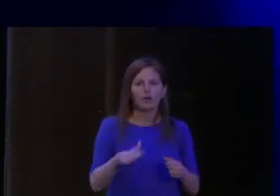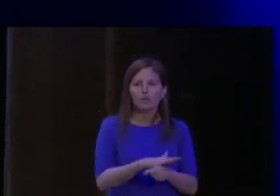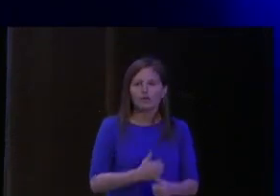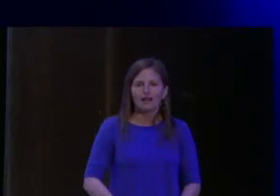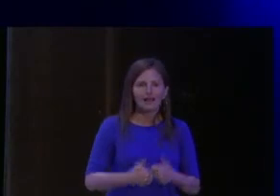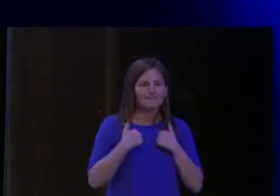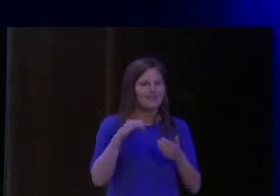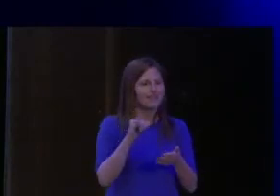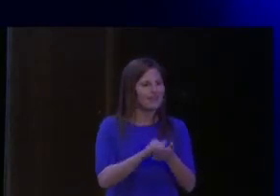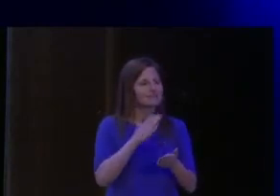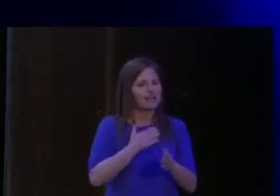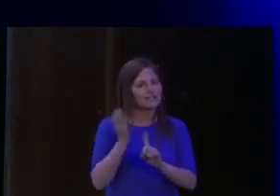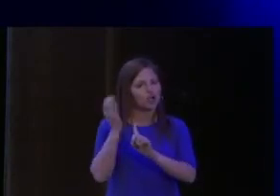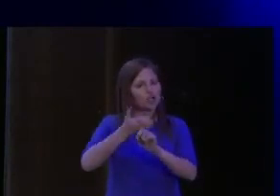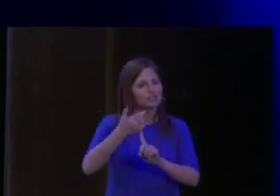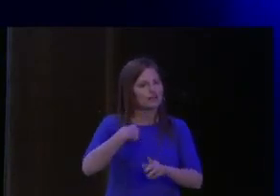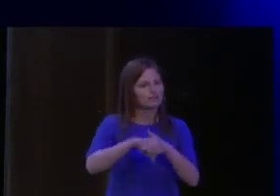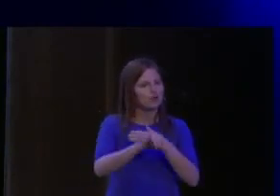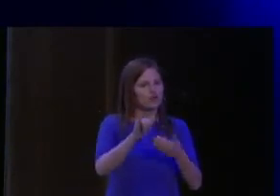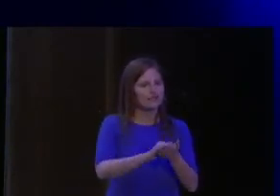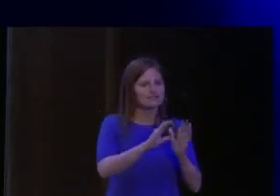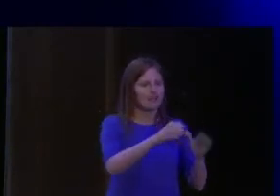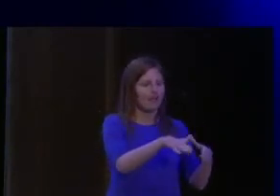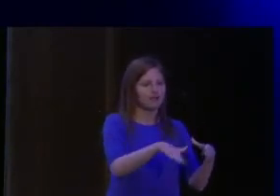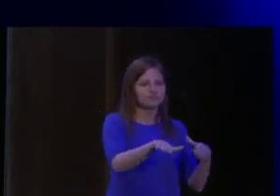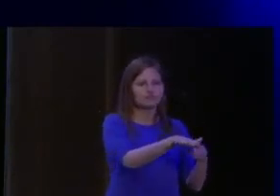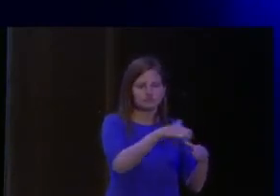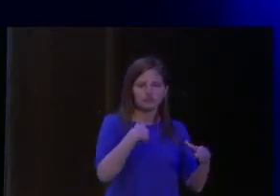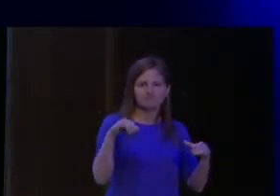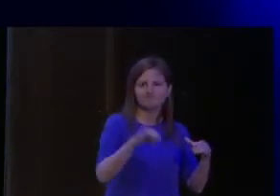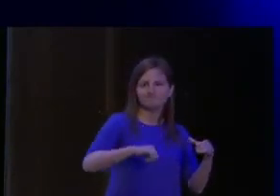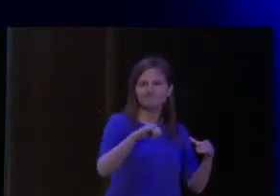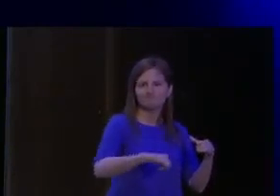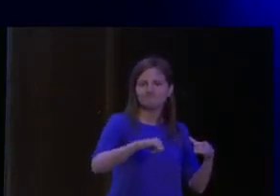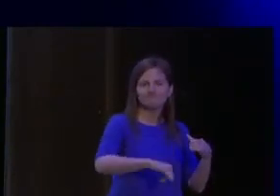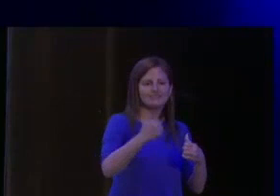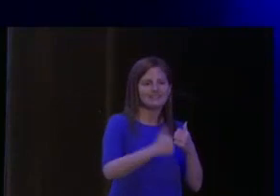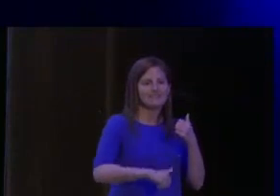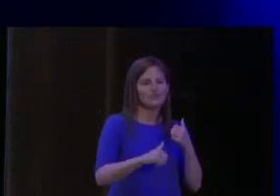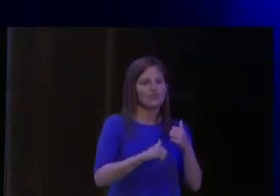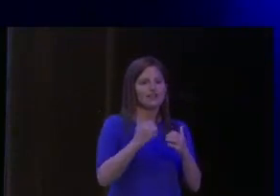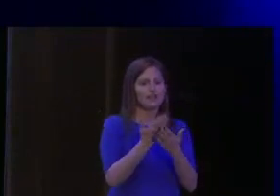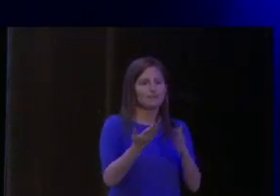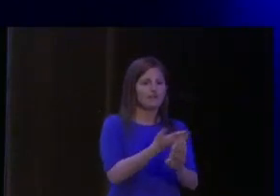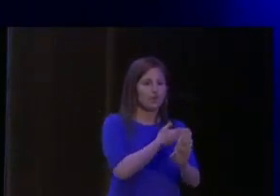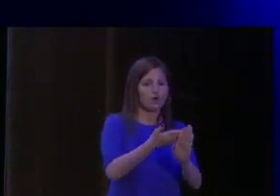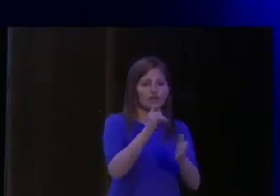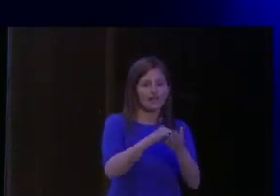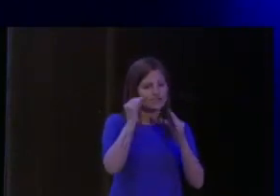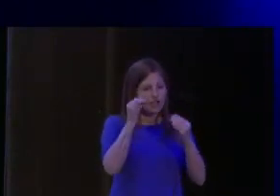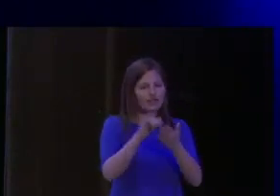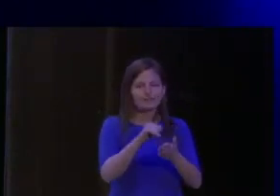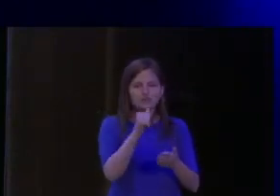lifetime. This is my incarnation. I was born into this caste, and this is how it's going to be. And every avatar that came forward taught that that was